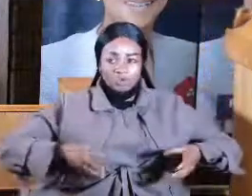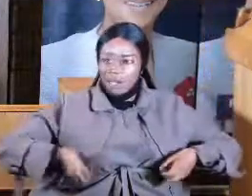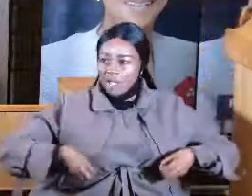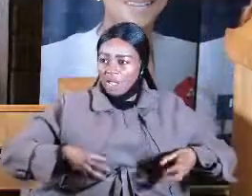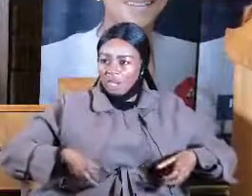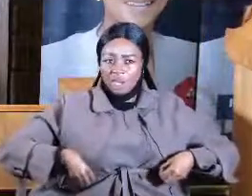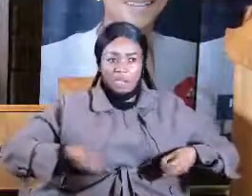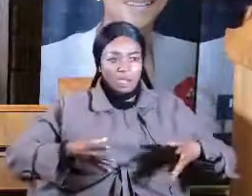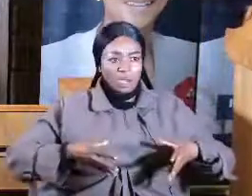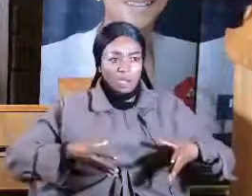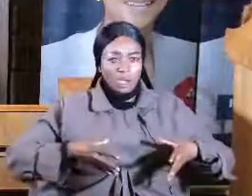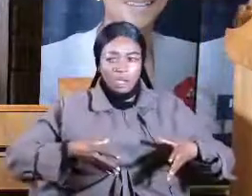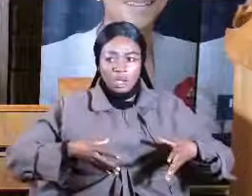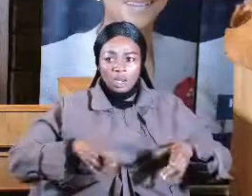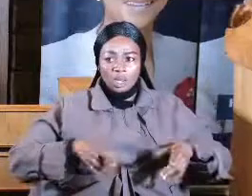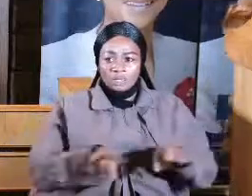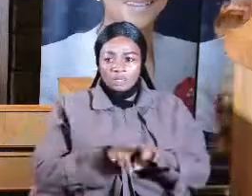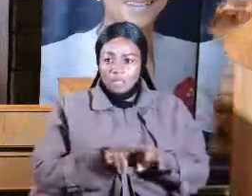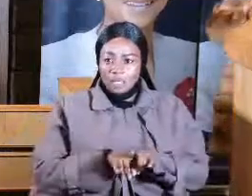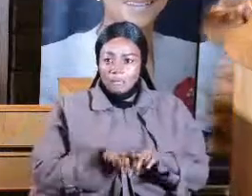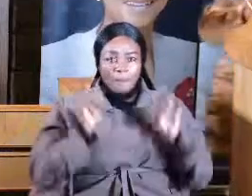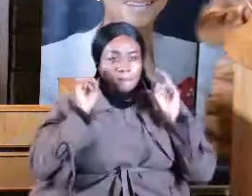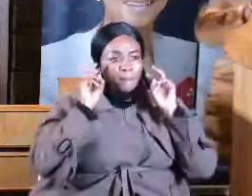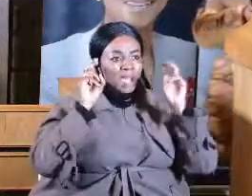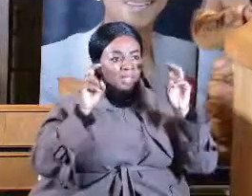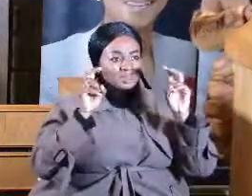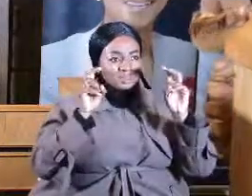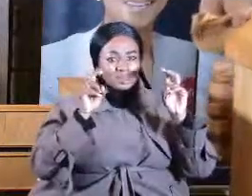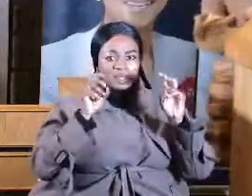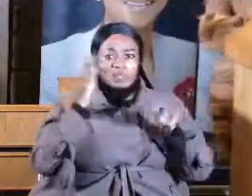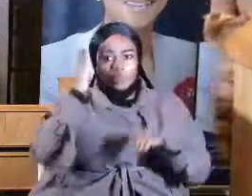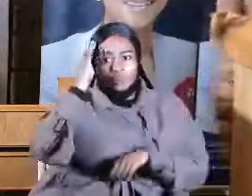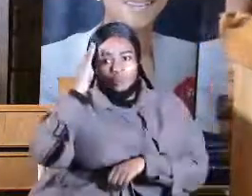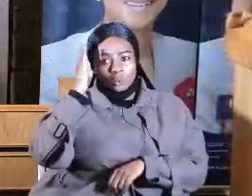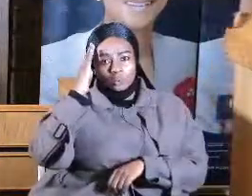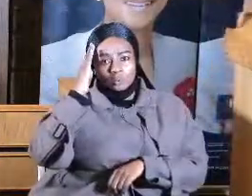airways, in serious stuff like bus?